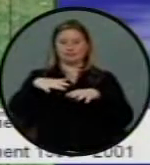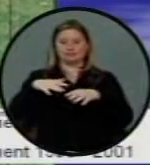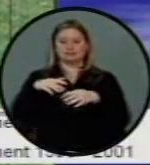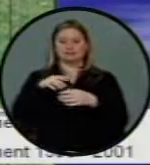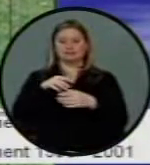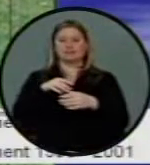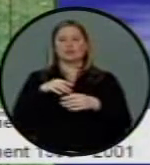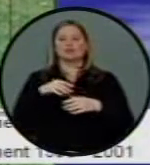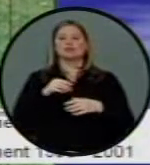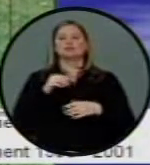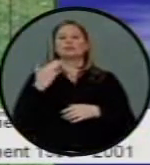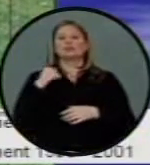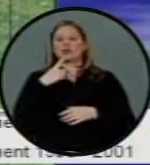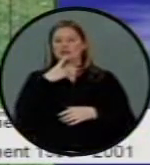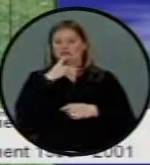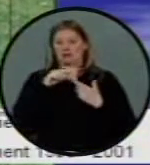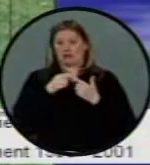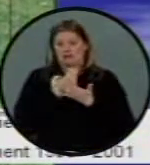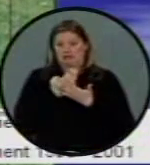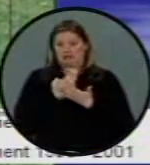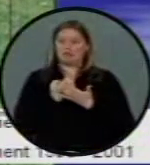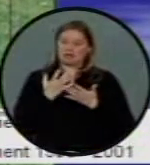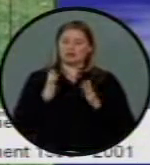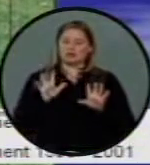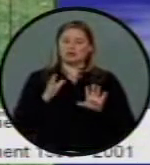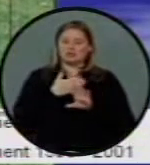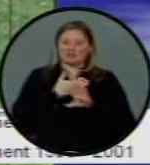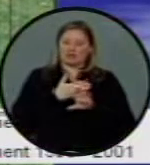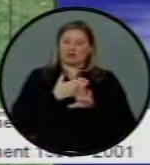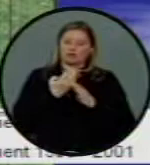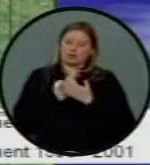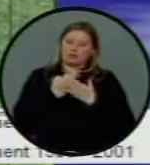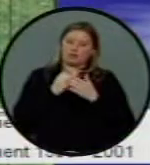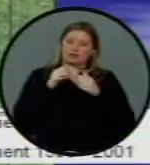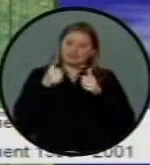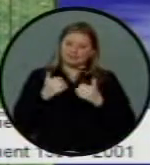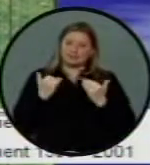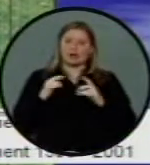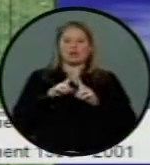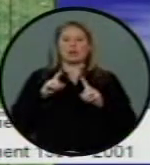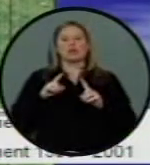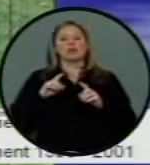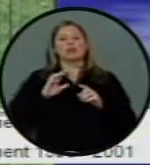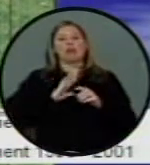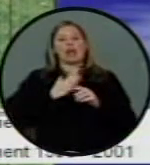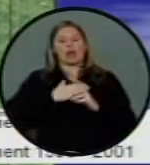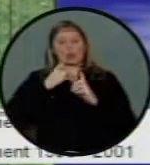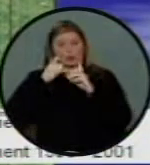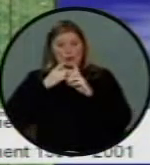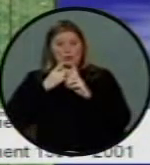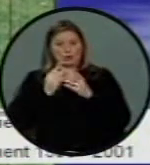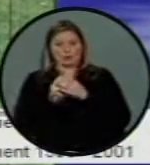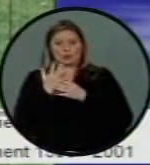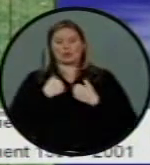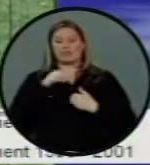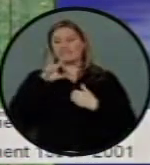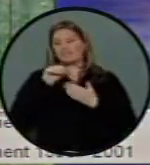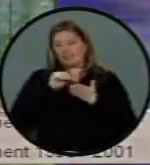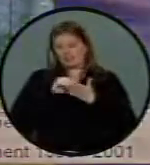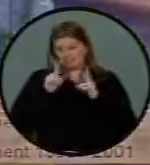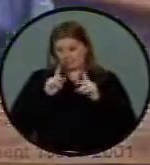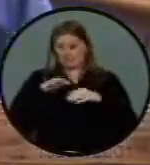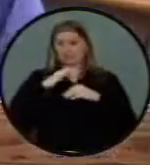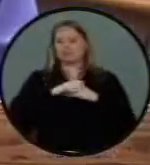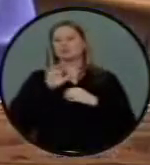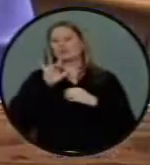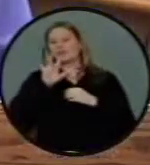to say this before the current economic conditions, but our projected growth was that we would add 350,000 people in the next 25 to